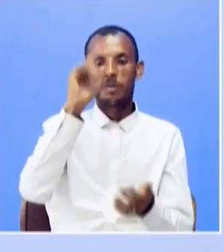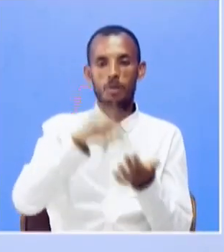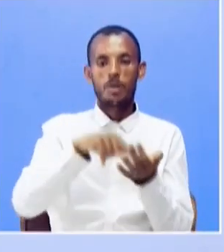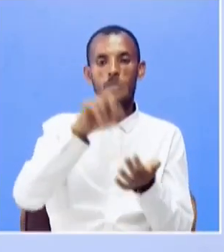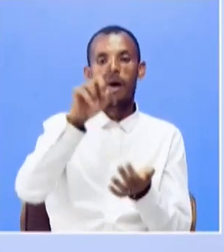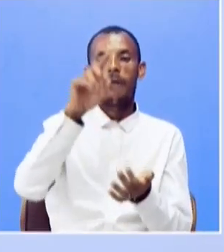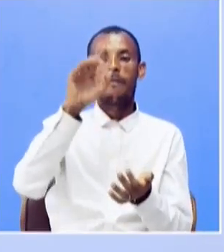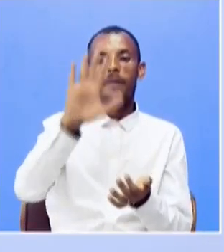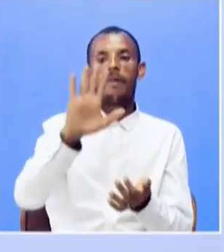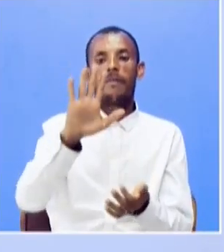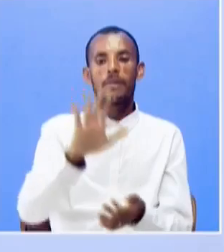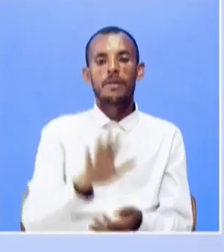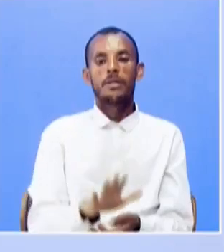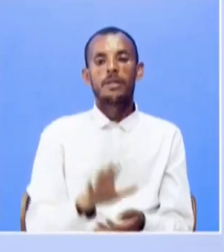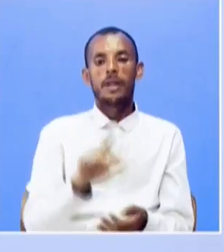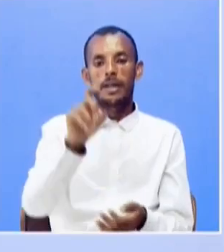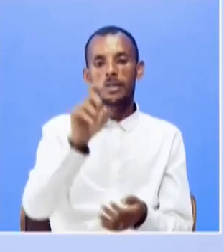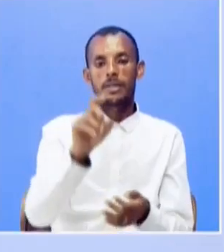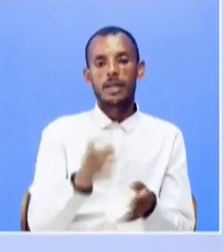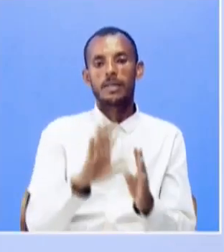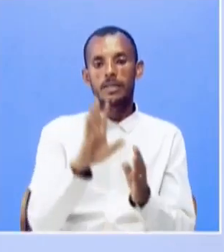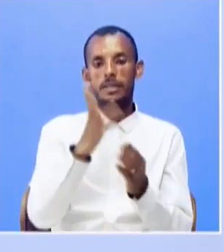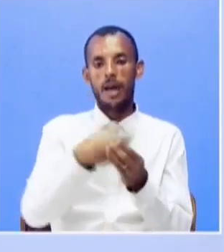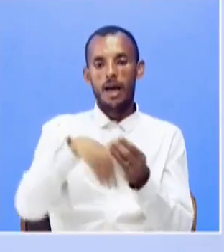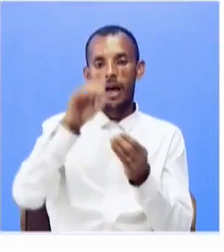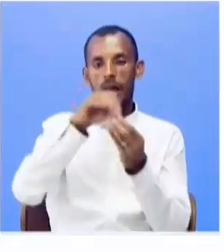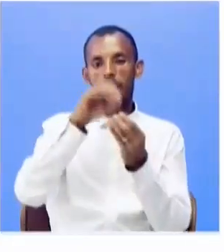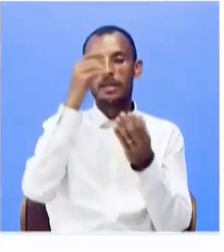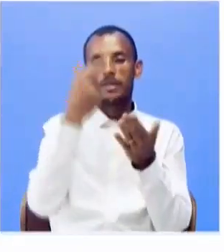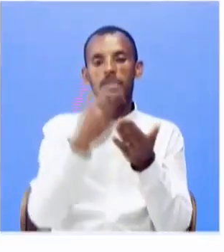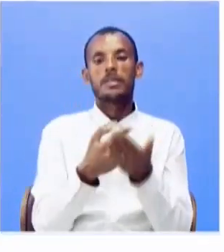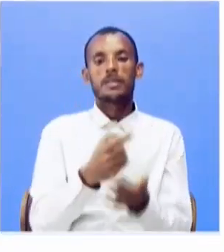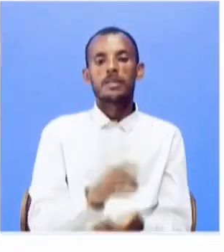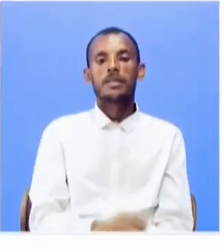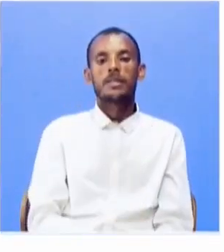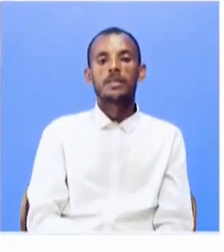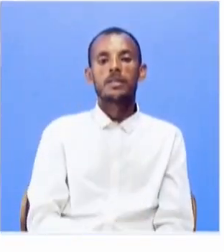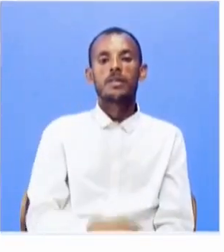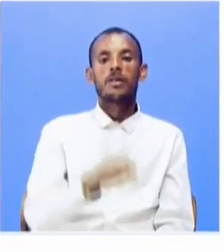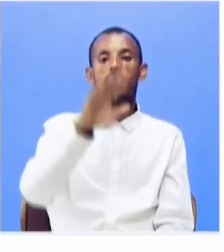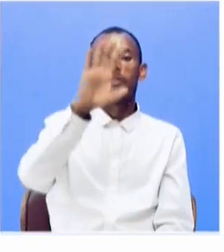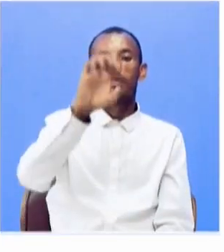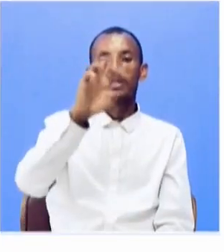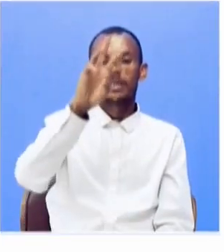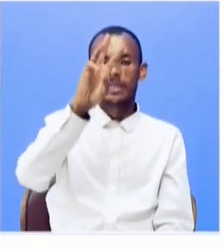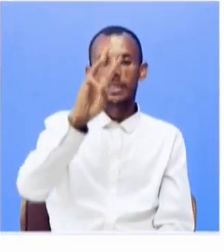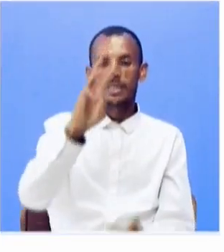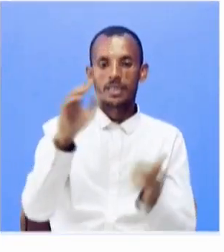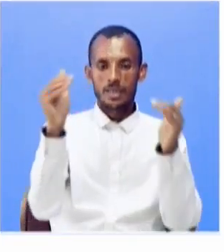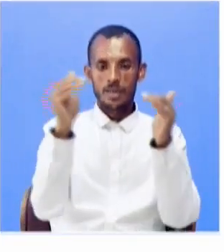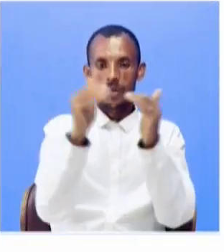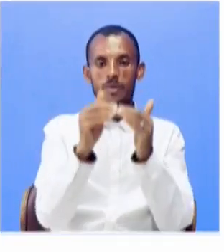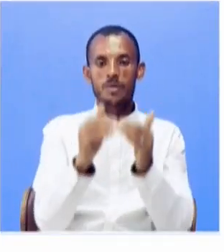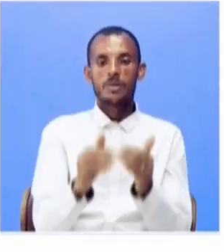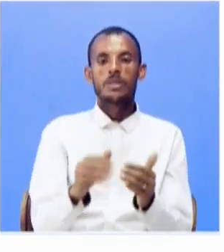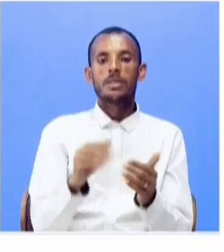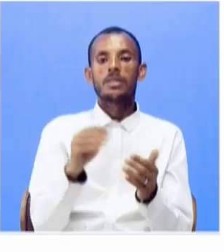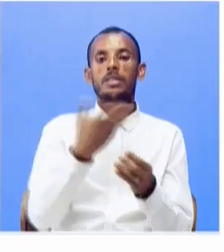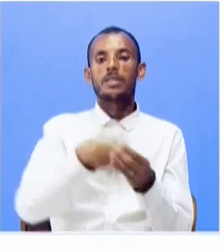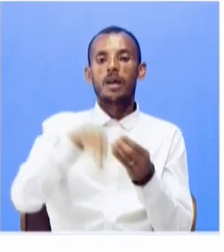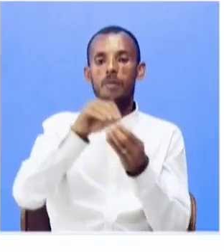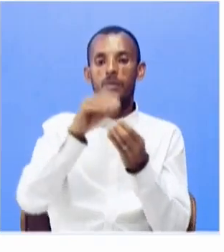0.15x. So let's add this. You will have this one, 46 is equal to, the sum of these two will